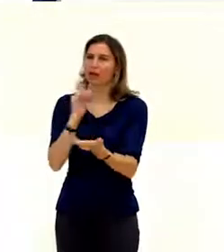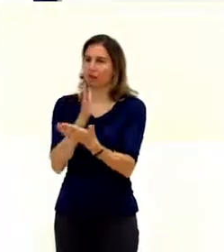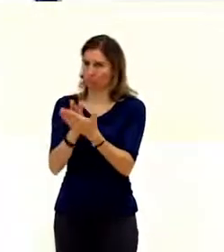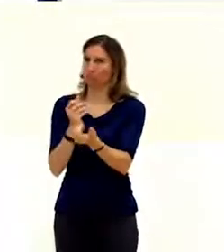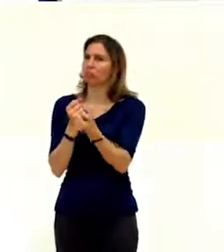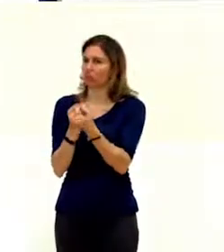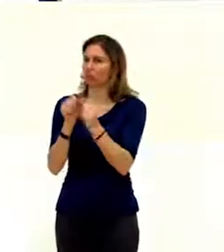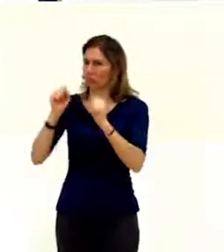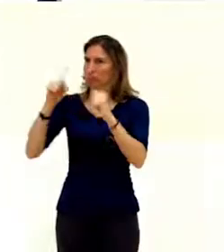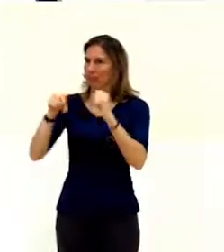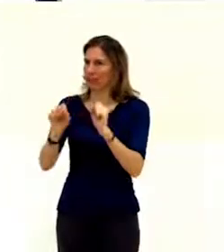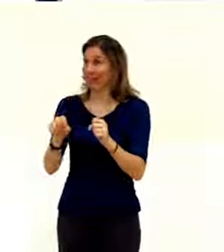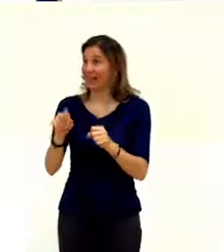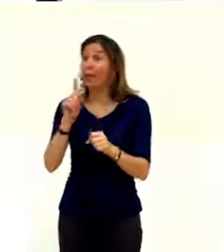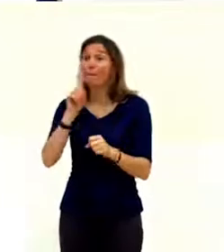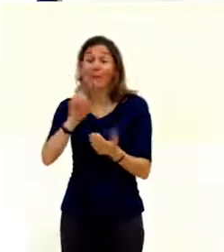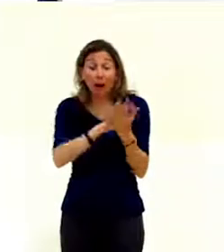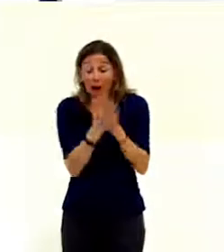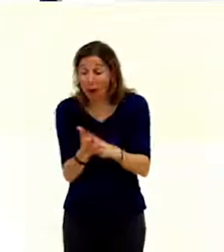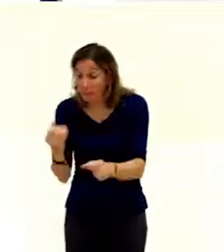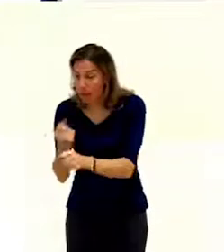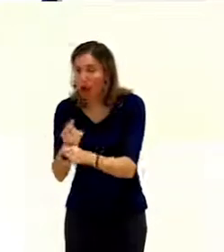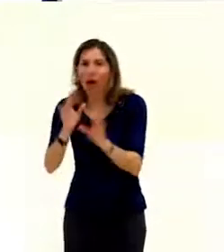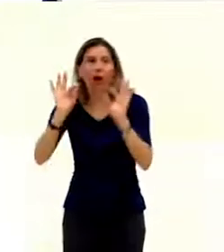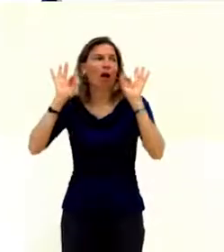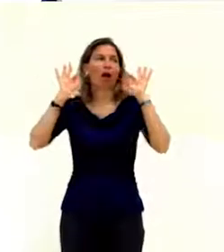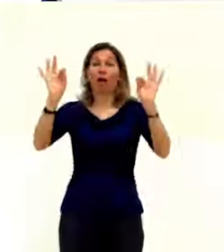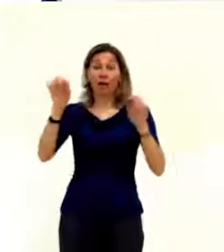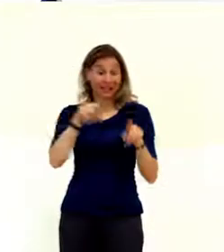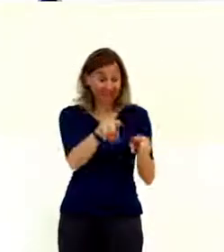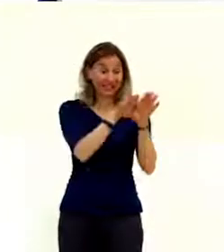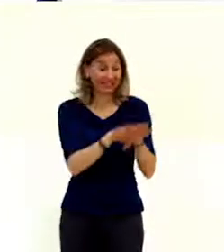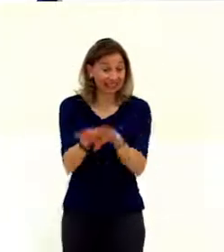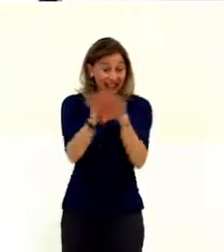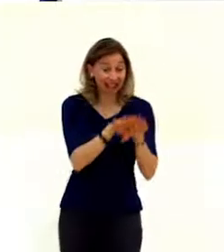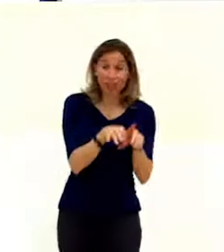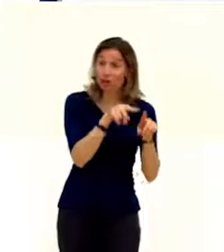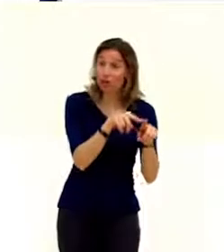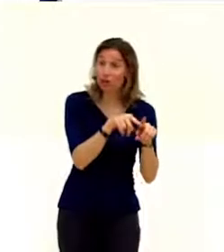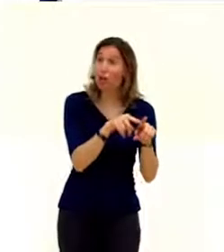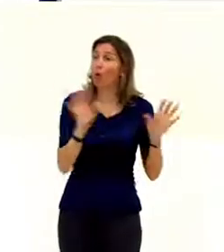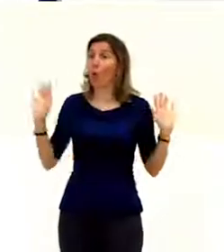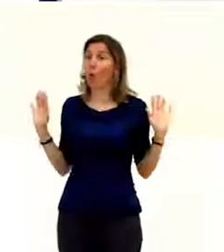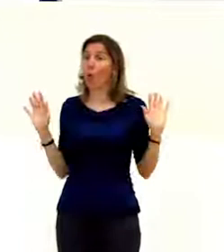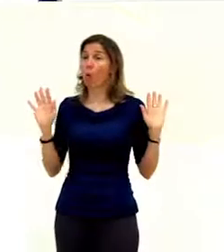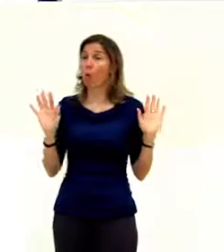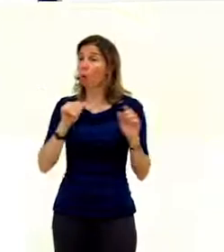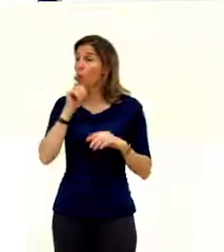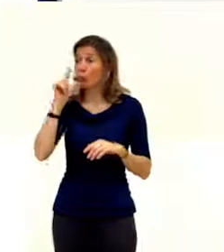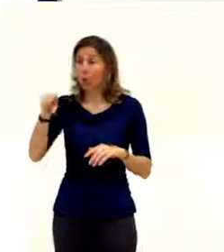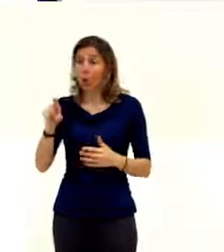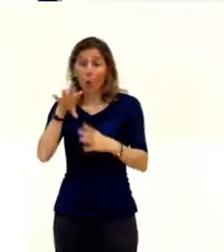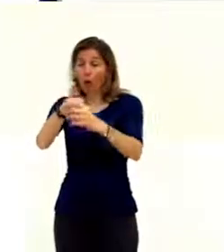In practice, it means everything. Unless you have the standard, there's no need to participate in the contract. Please go